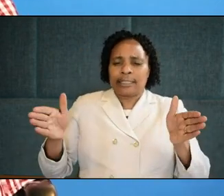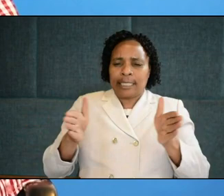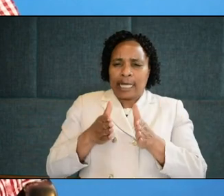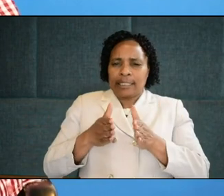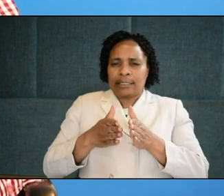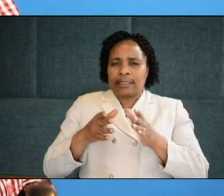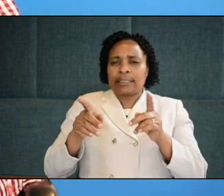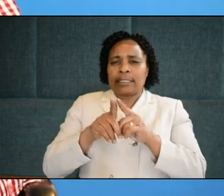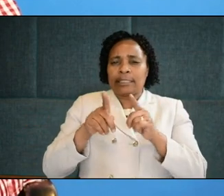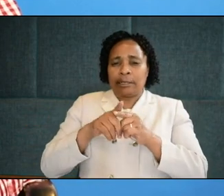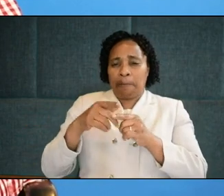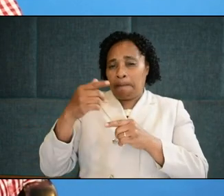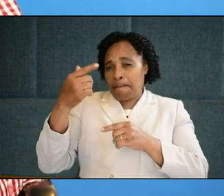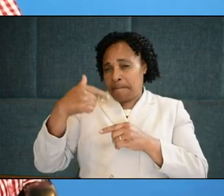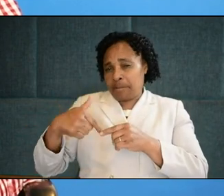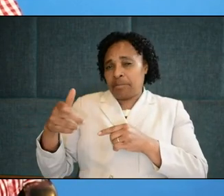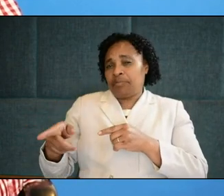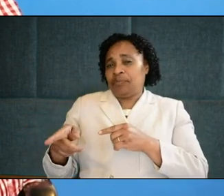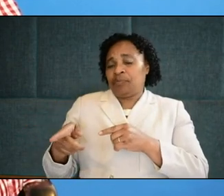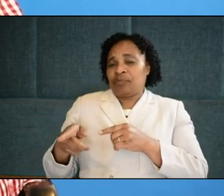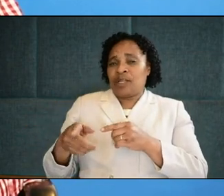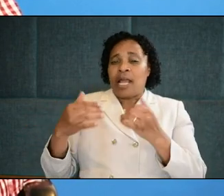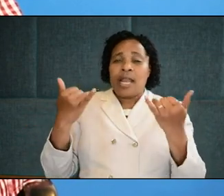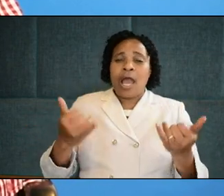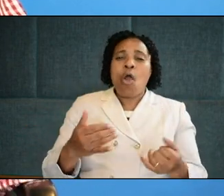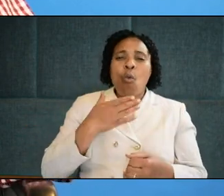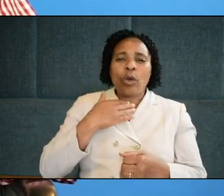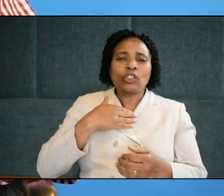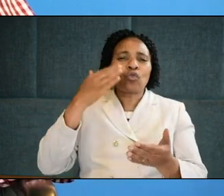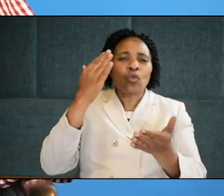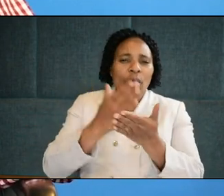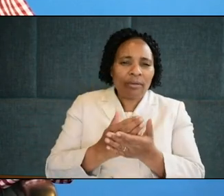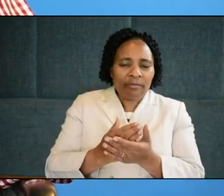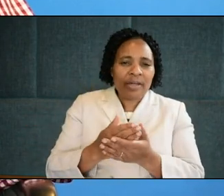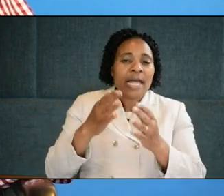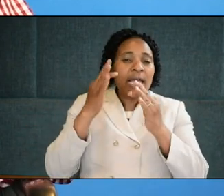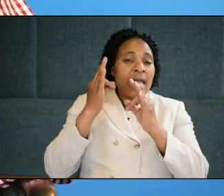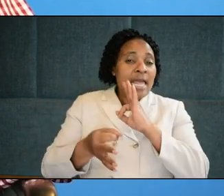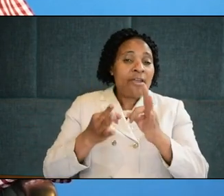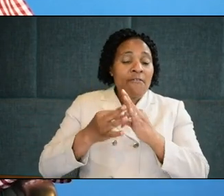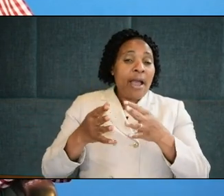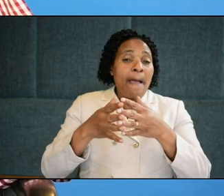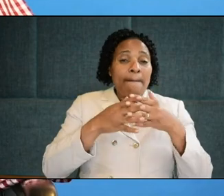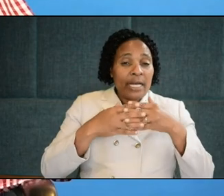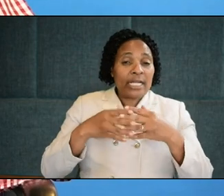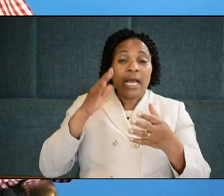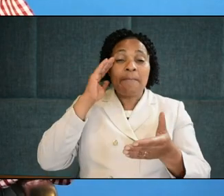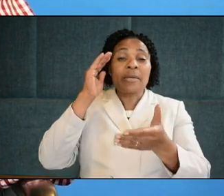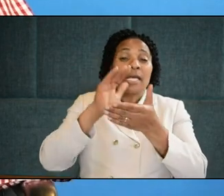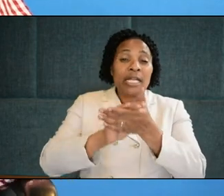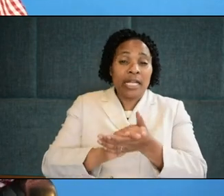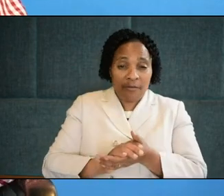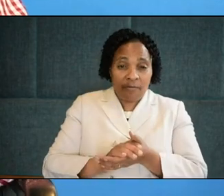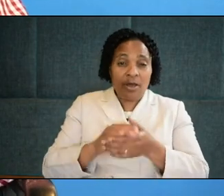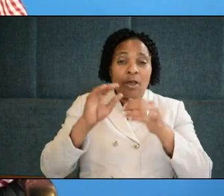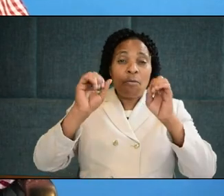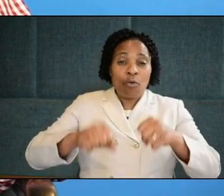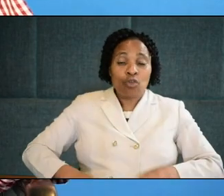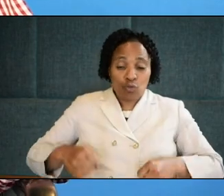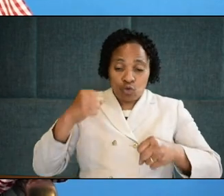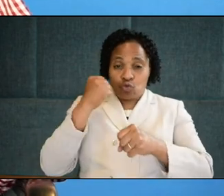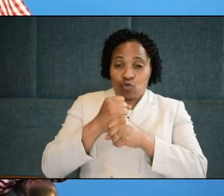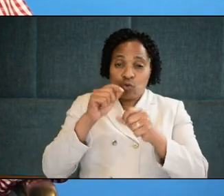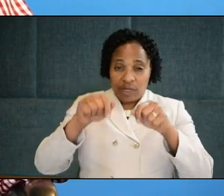still blindfolded. Now, he wanted to confirm if the American actually still believed that he was able to do